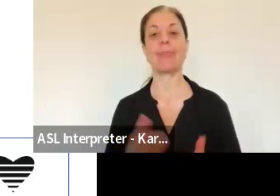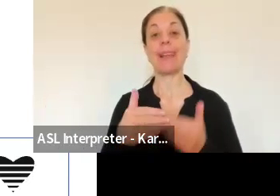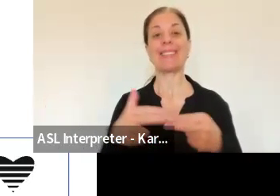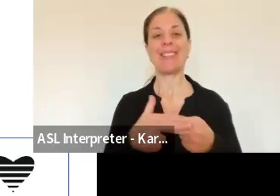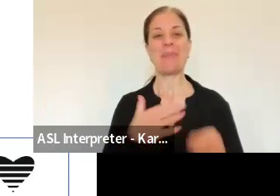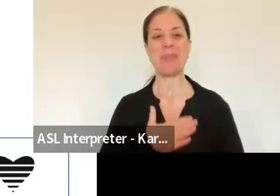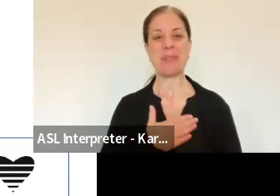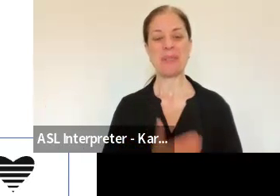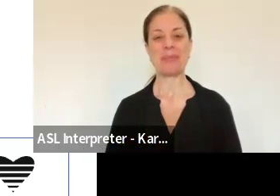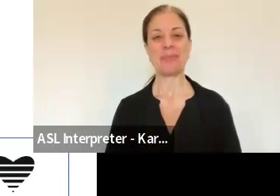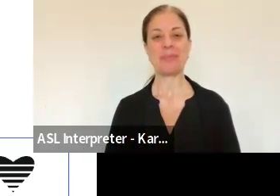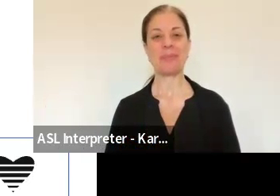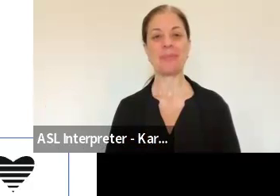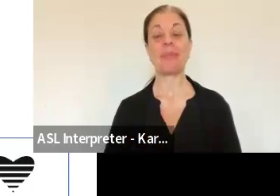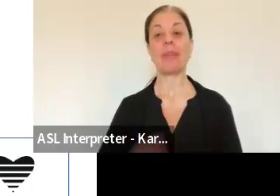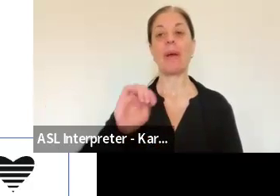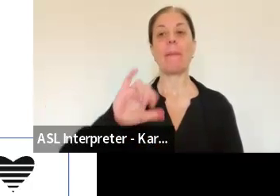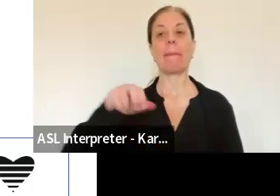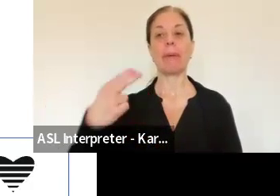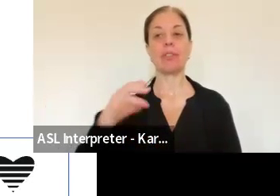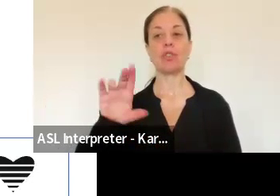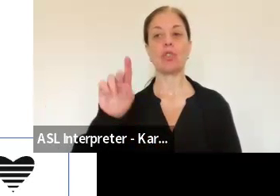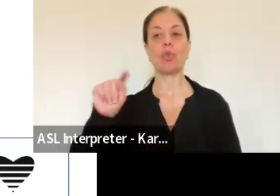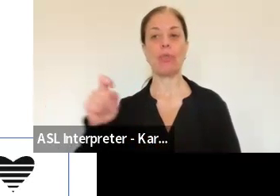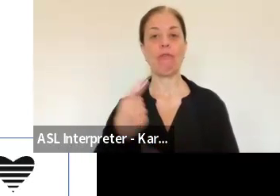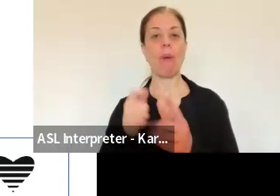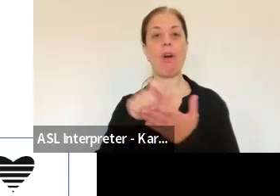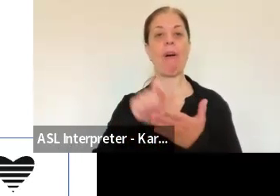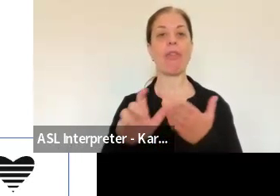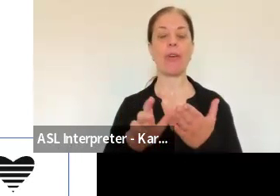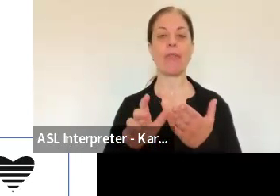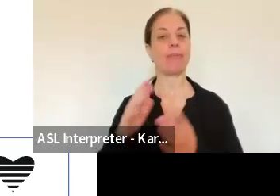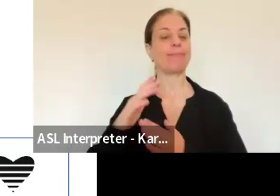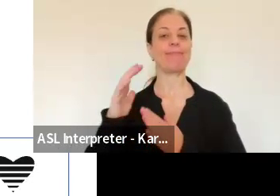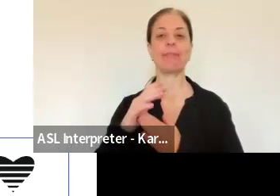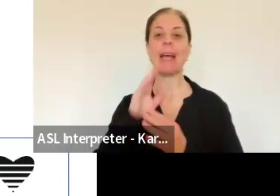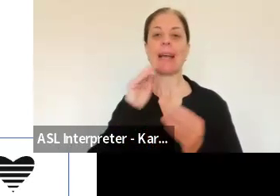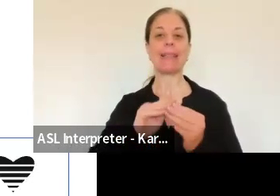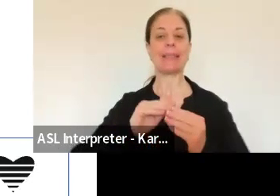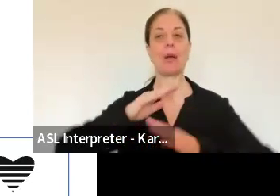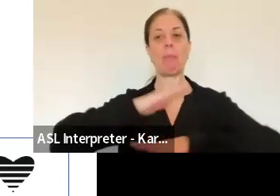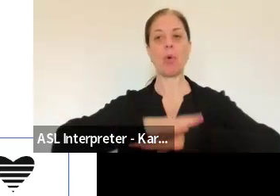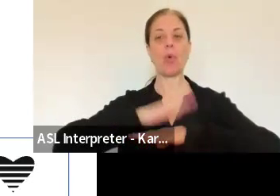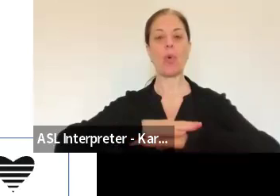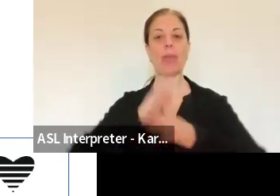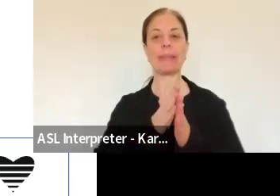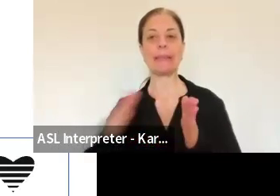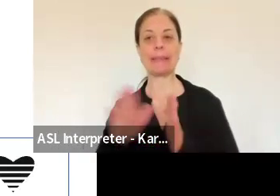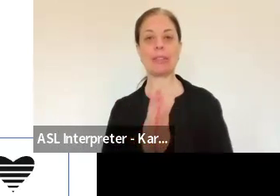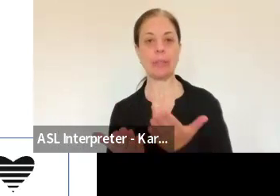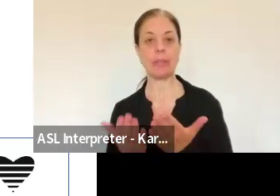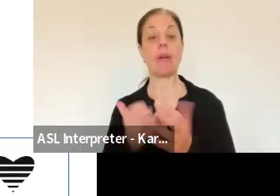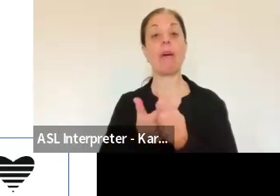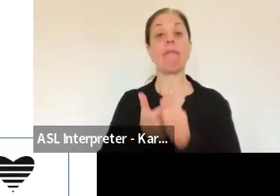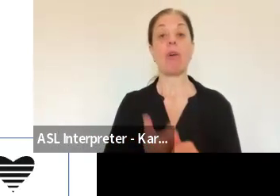please. Beach Cute. From the author of the hit Kissing Booth series comes another sizzling story following